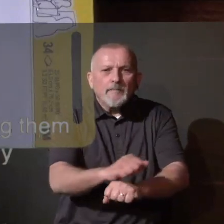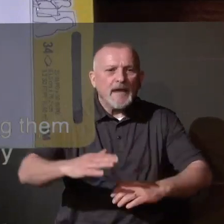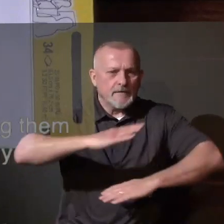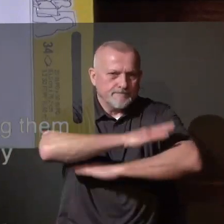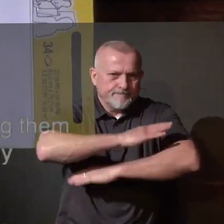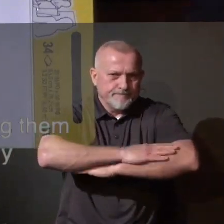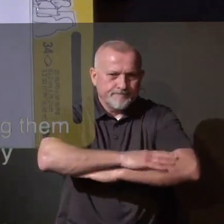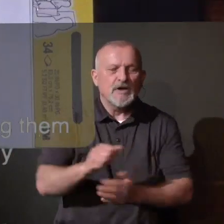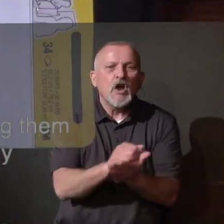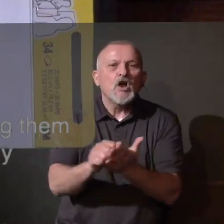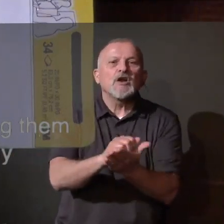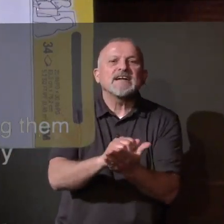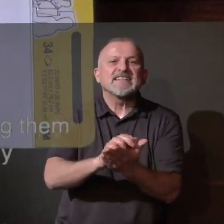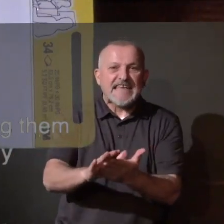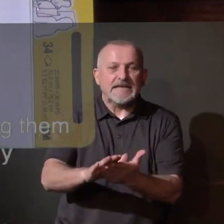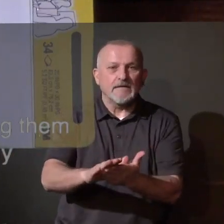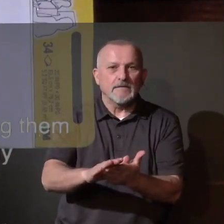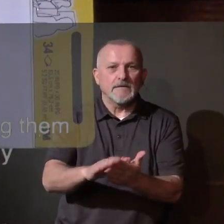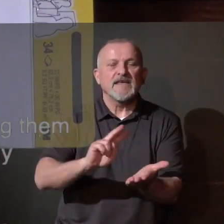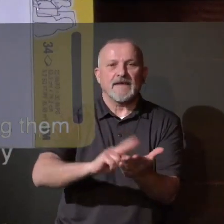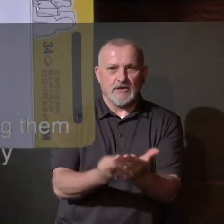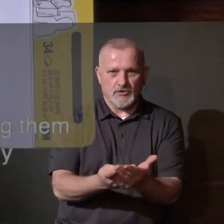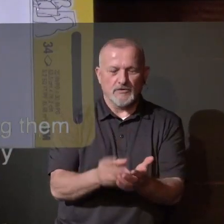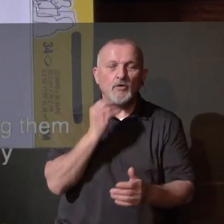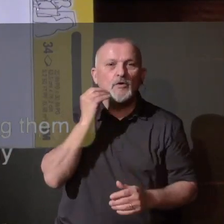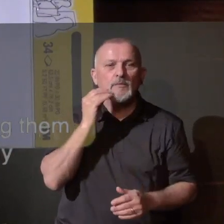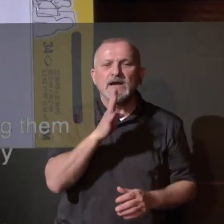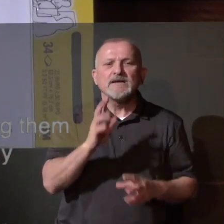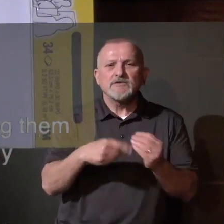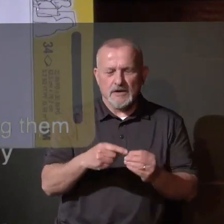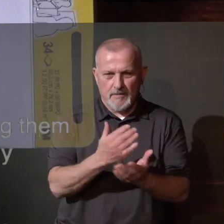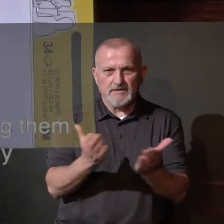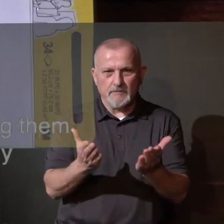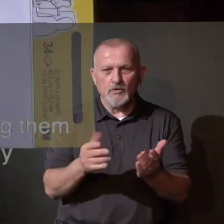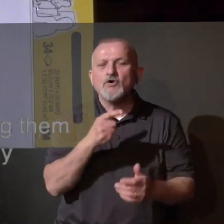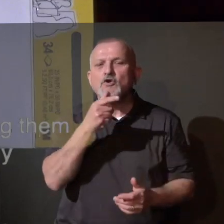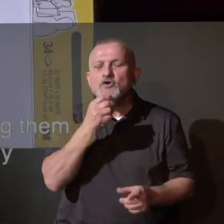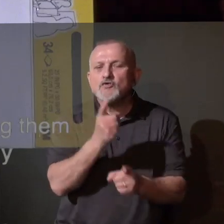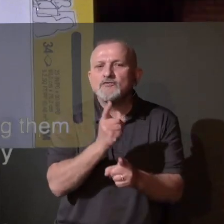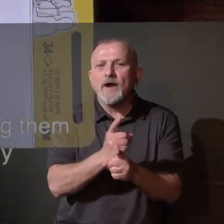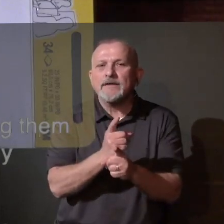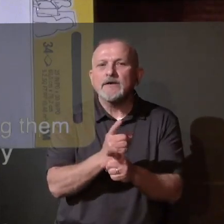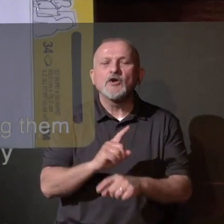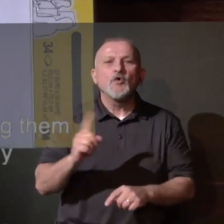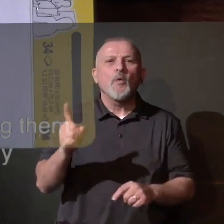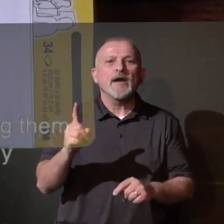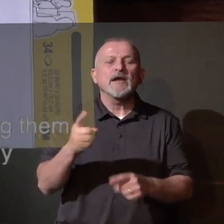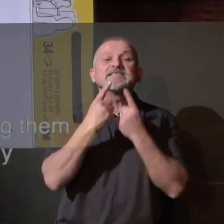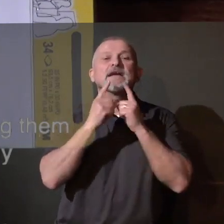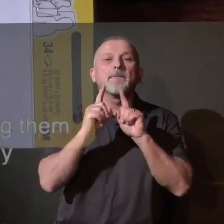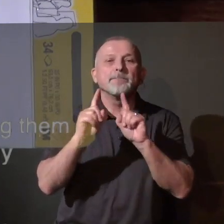counter, clean the kitchen. So in home, you go ahead and talk about it. See who's right. Where is